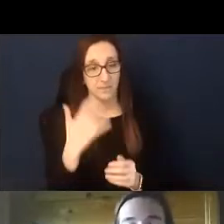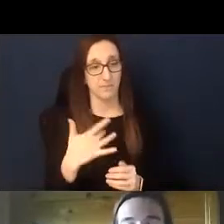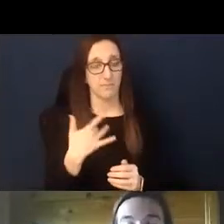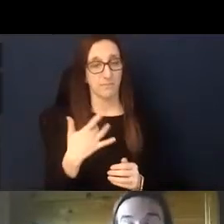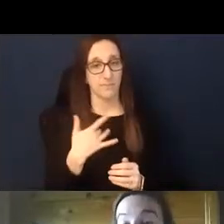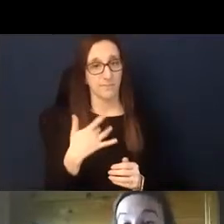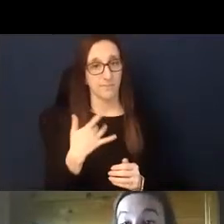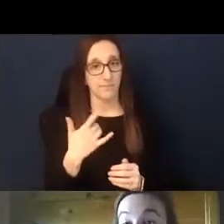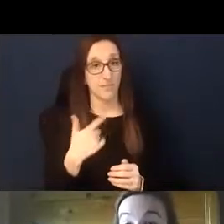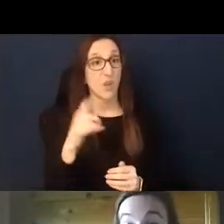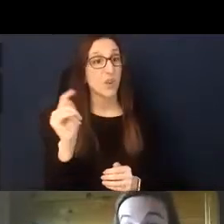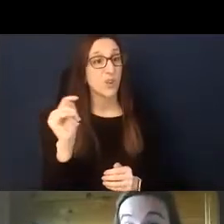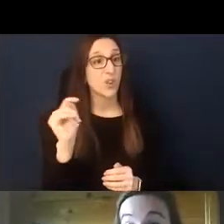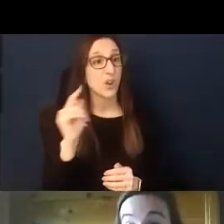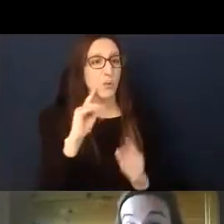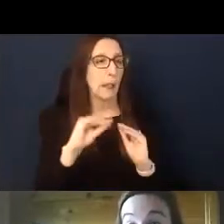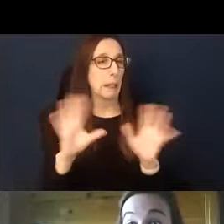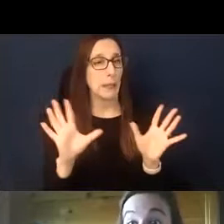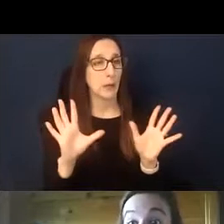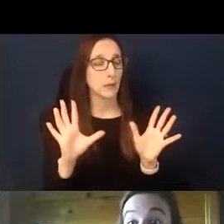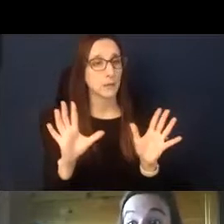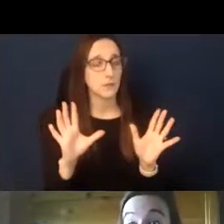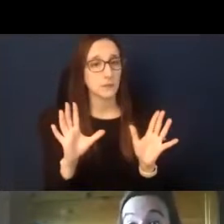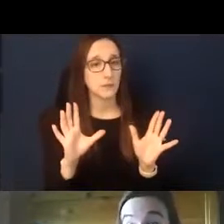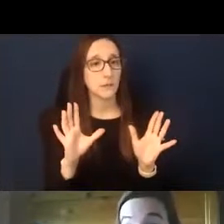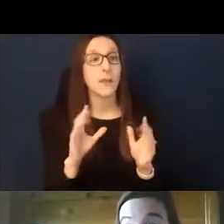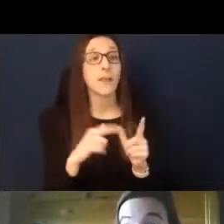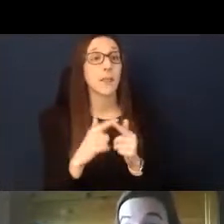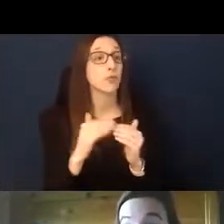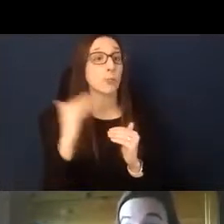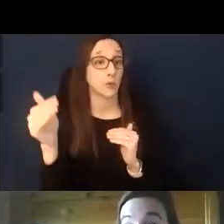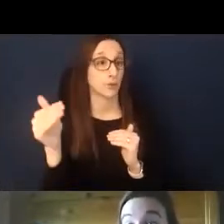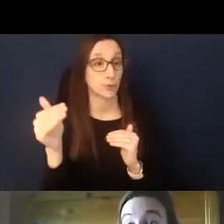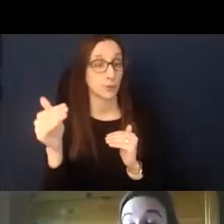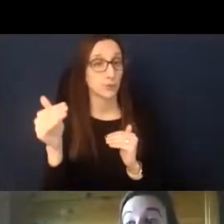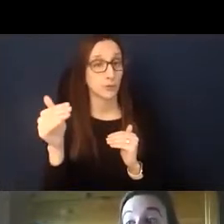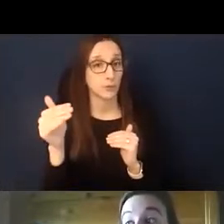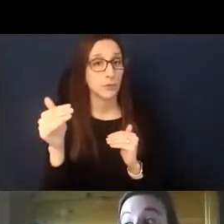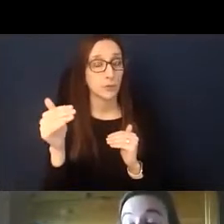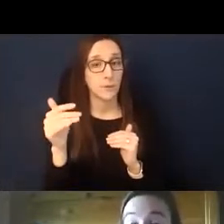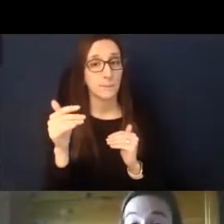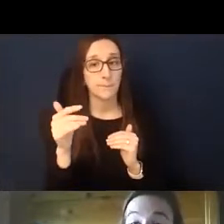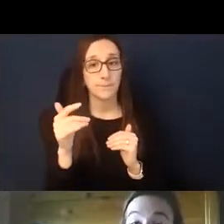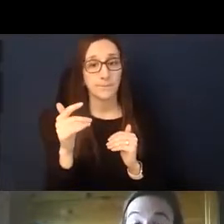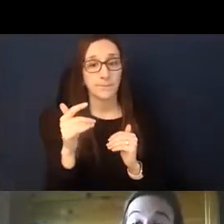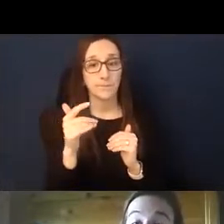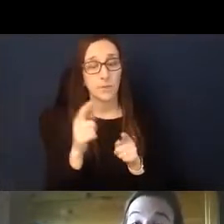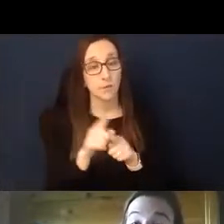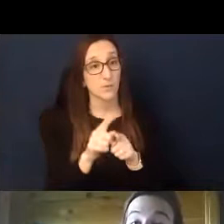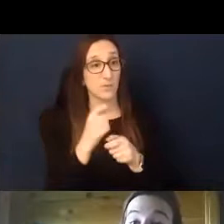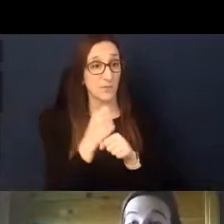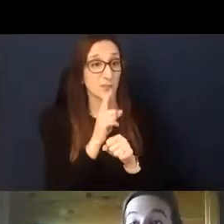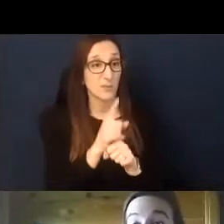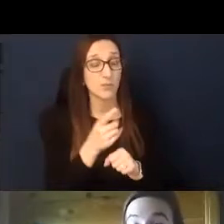that your urine is really clear, then you're drinking too much. And you also want to make sure that you're drinking